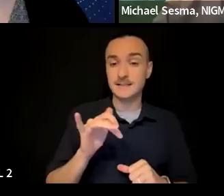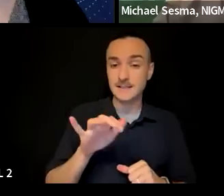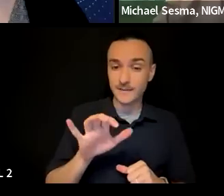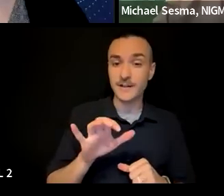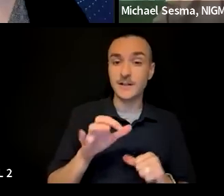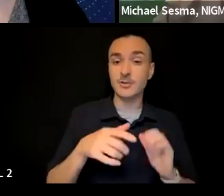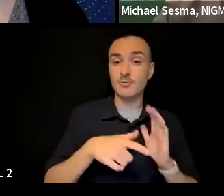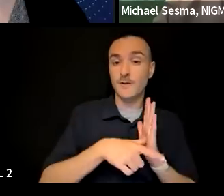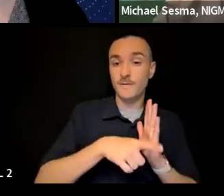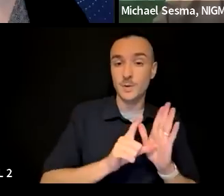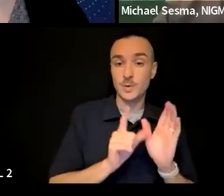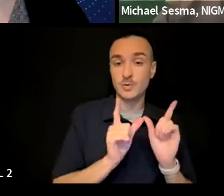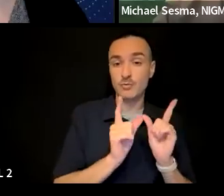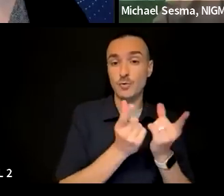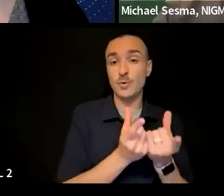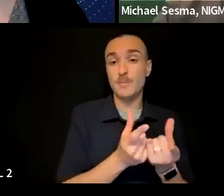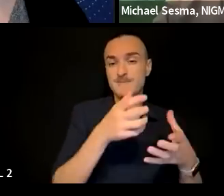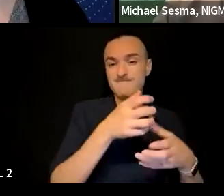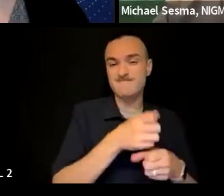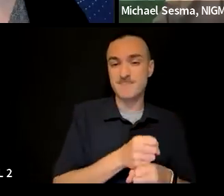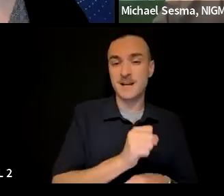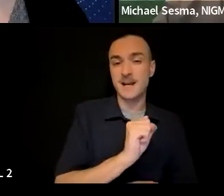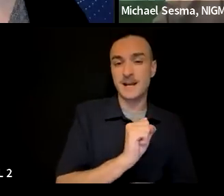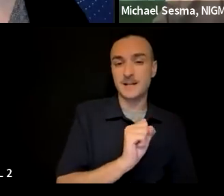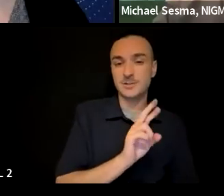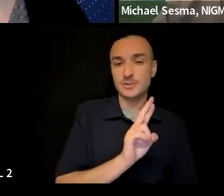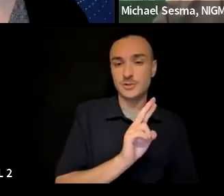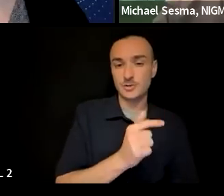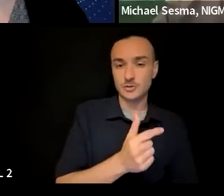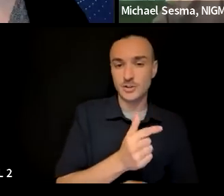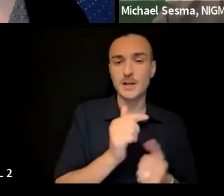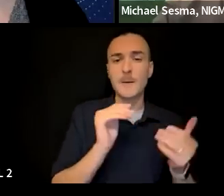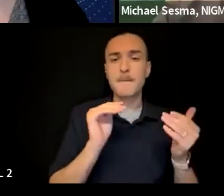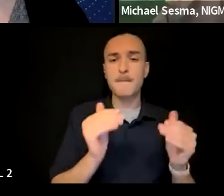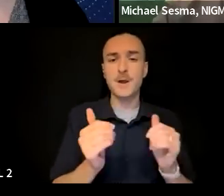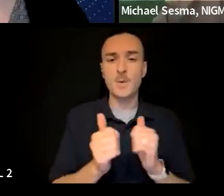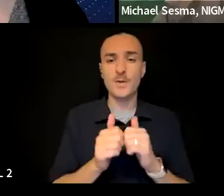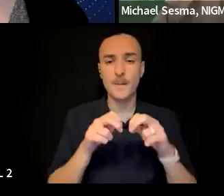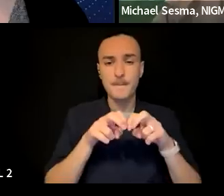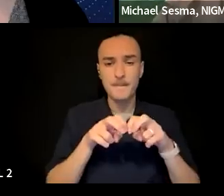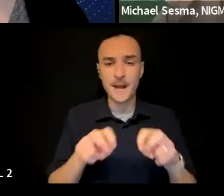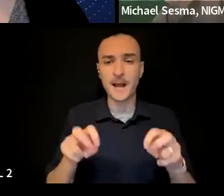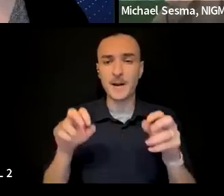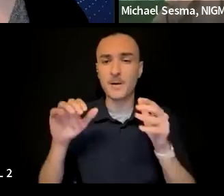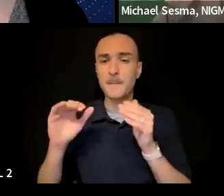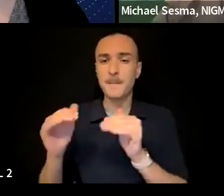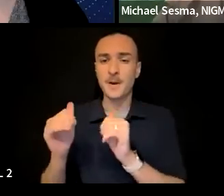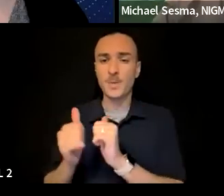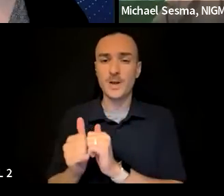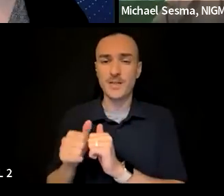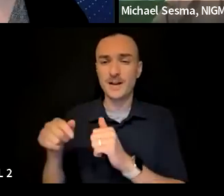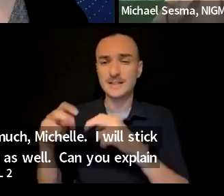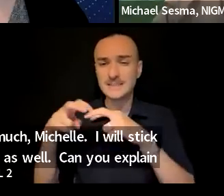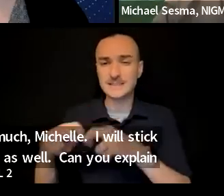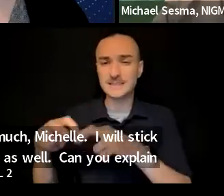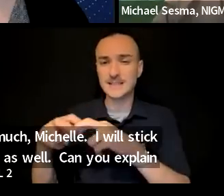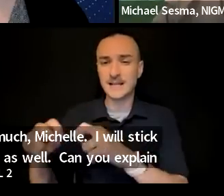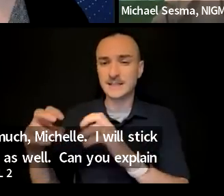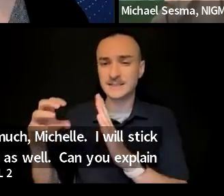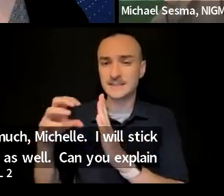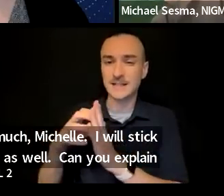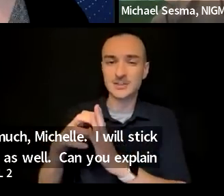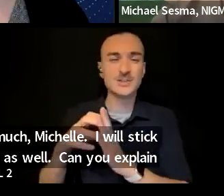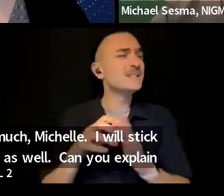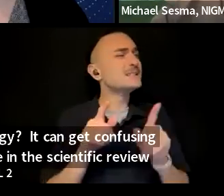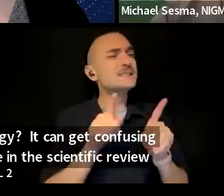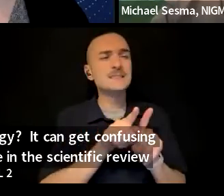as a SRG, a panel, and a study section? Yeah, and they're all equivalent. And you might see a variety